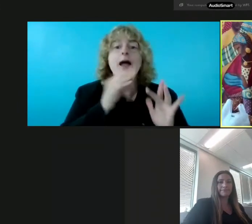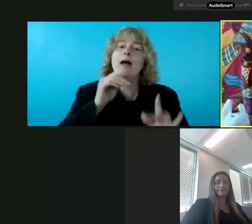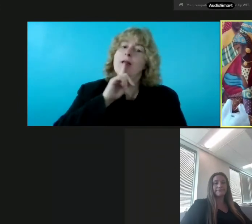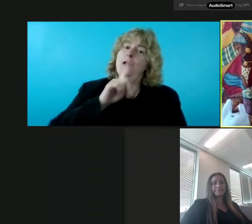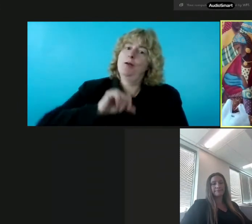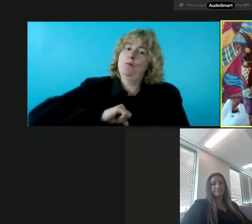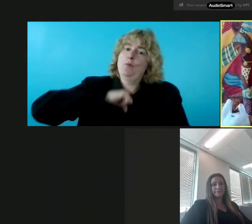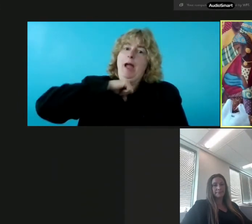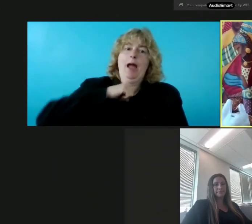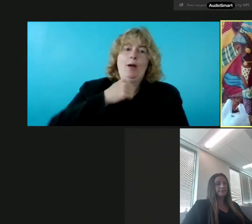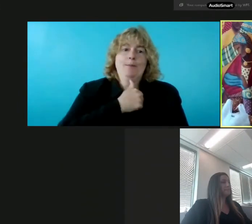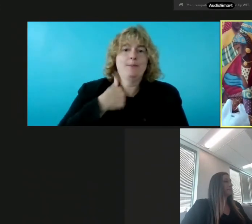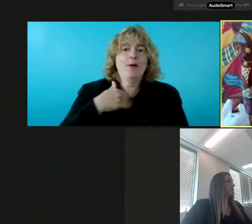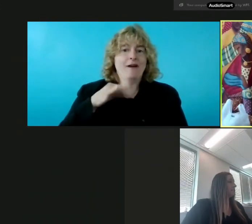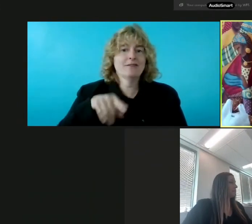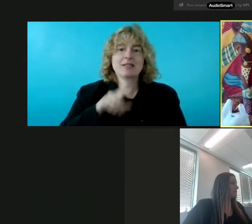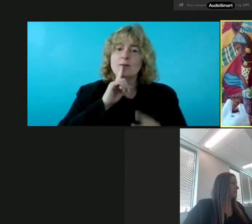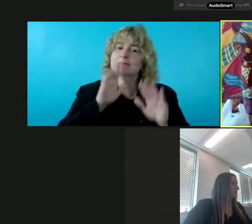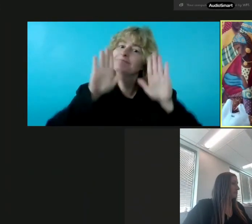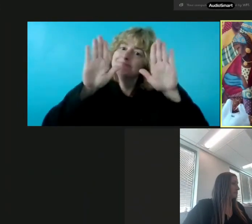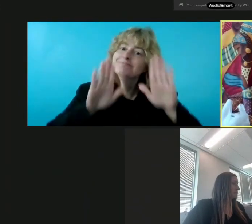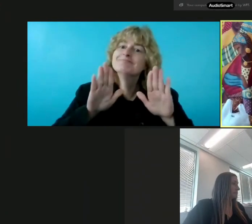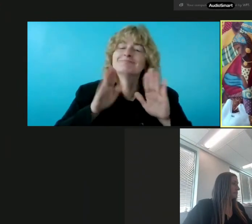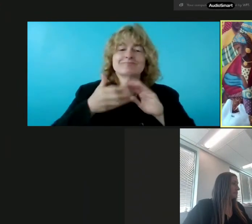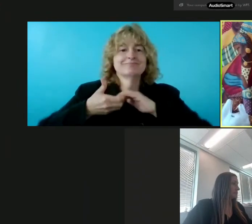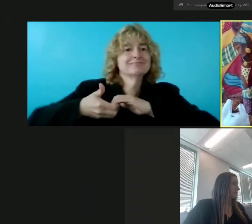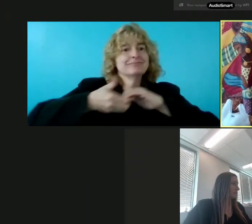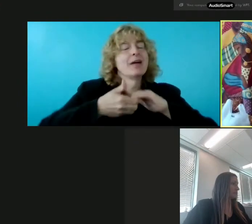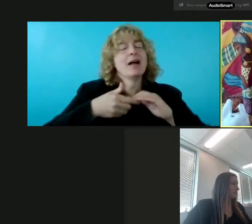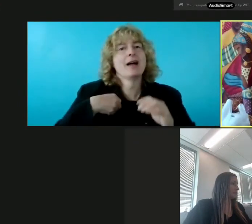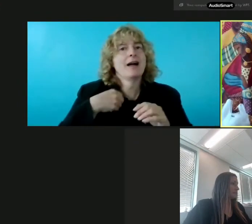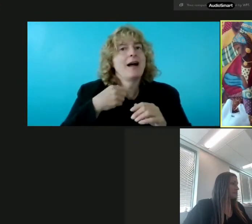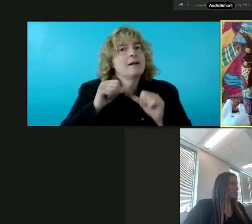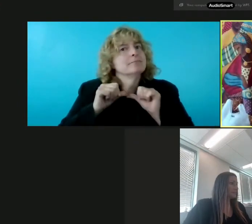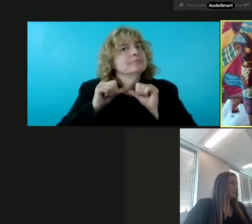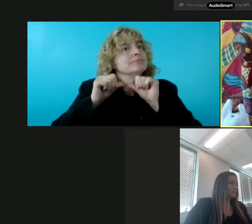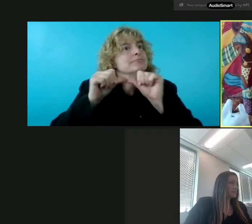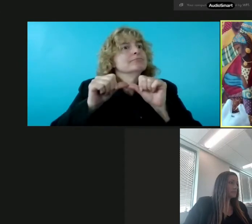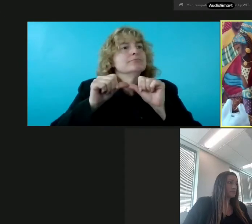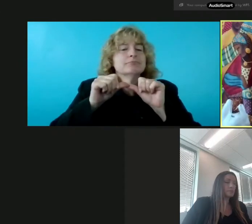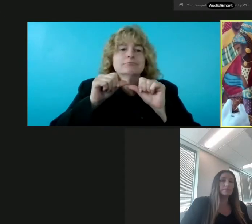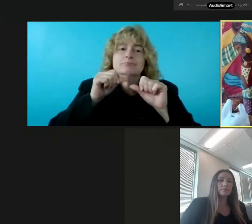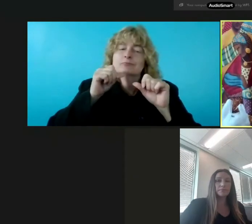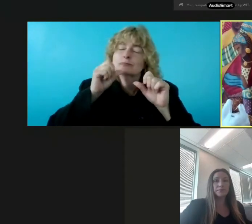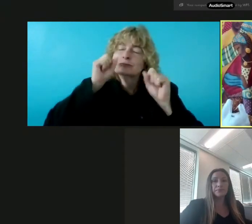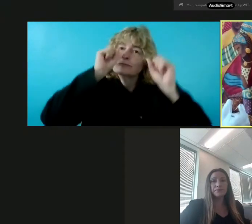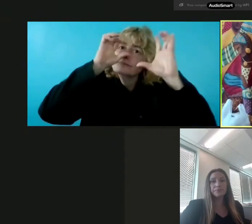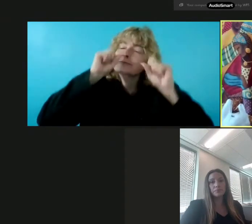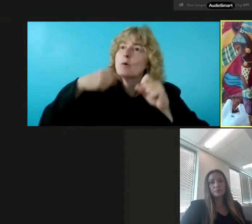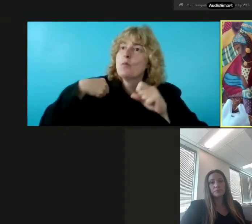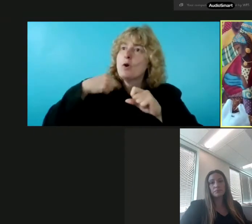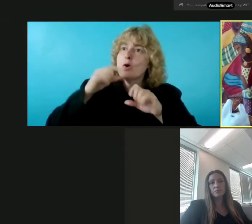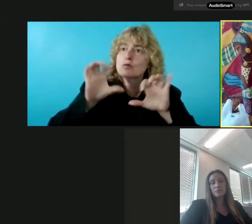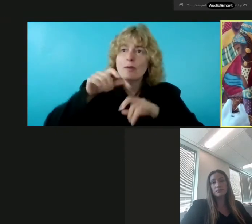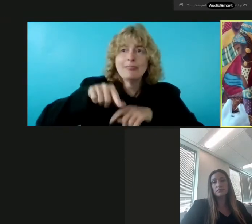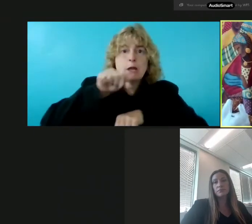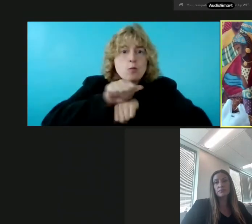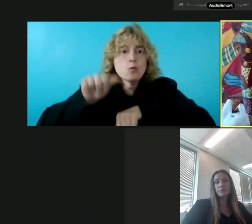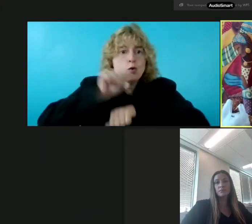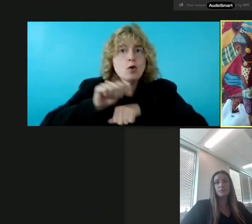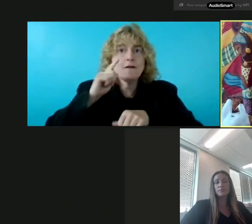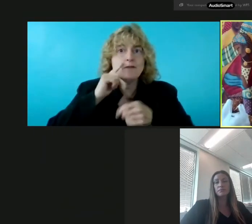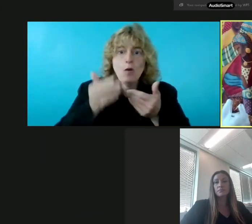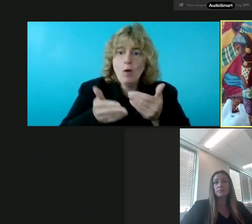phenomenal coalition that I keep being astounded that we've been doing this work now for almost 15